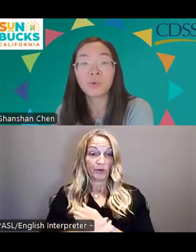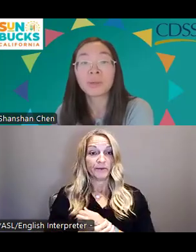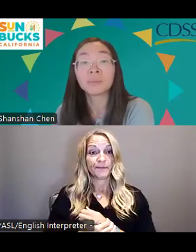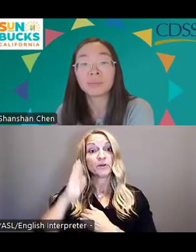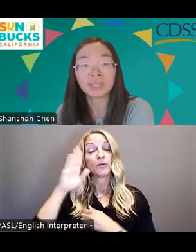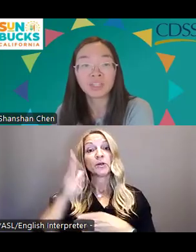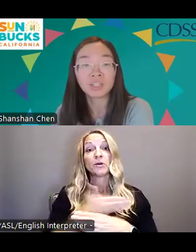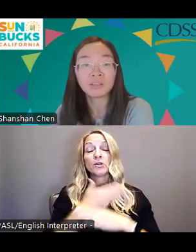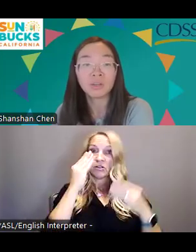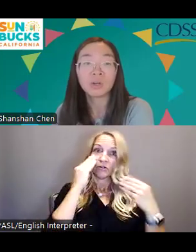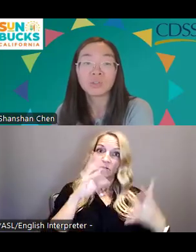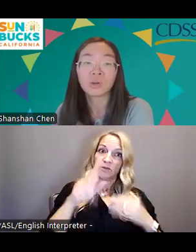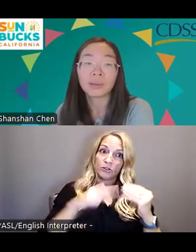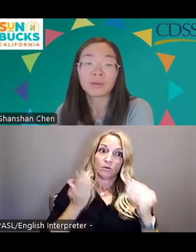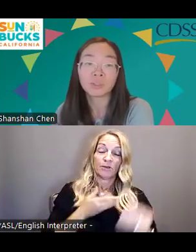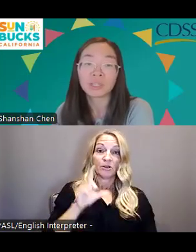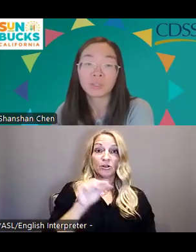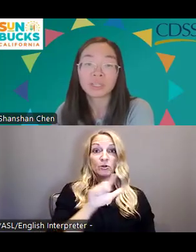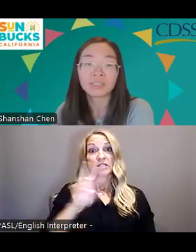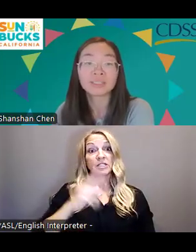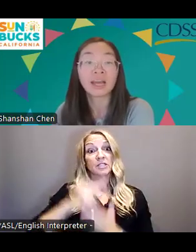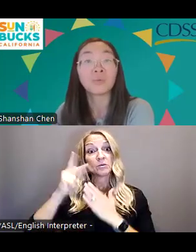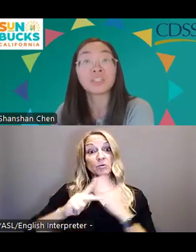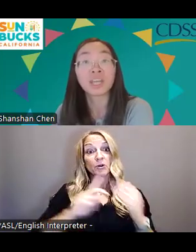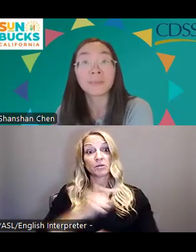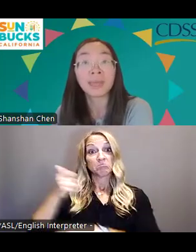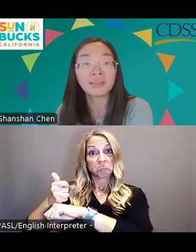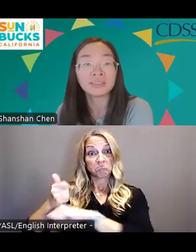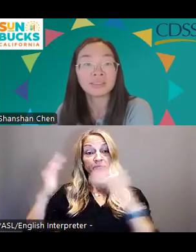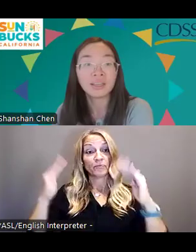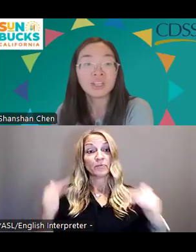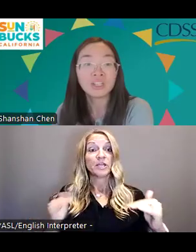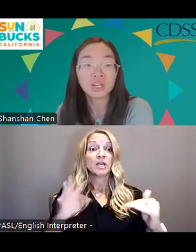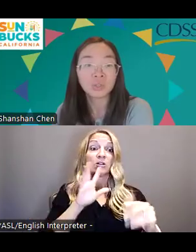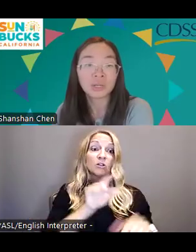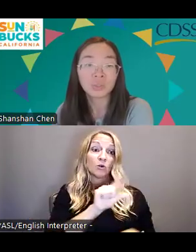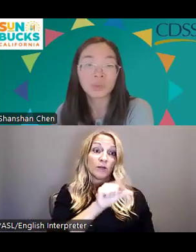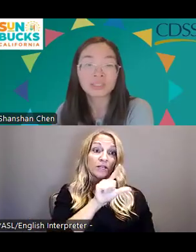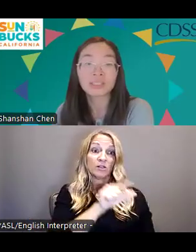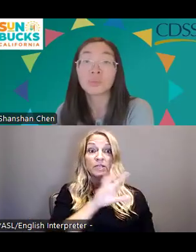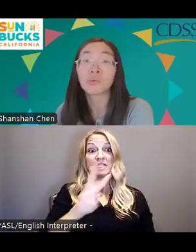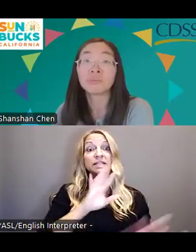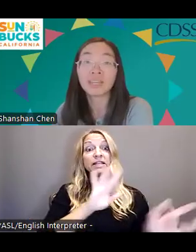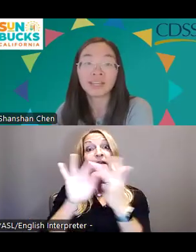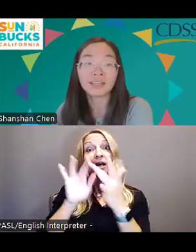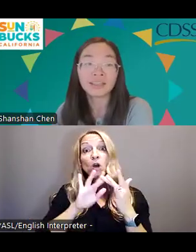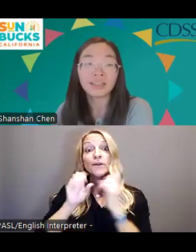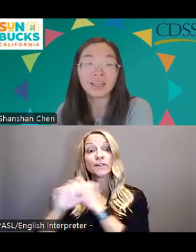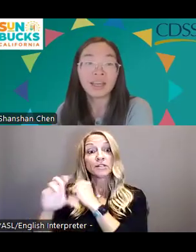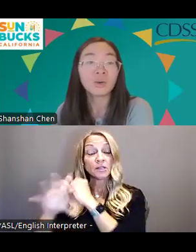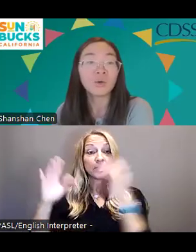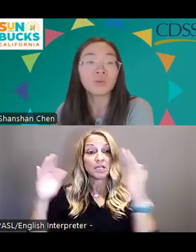2026 program implementation, talk about the 2026 outreach campaigns, share 2026 program